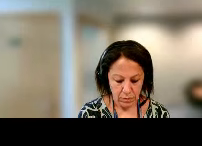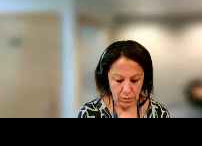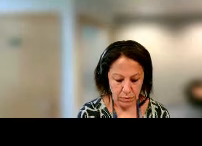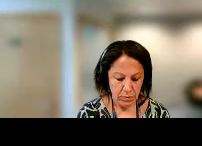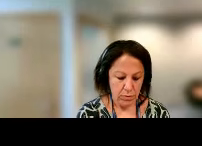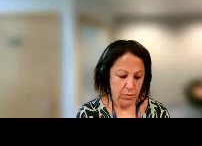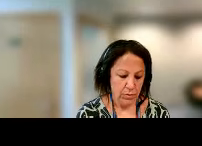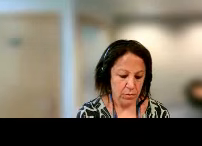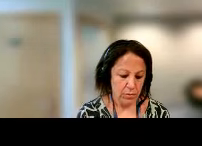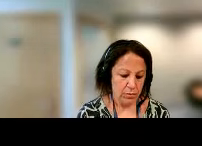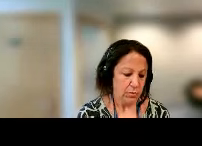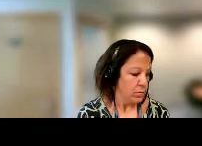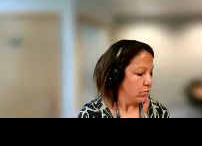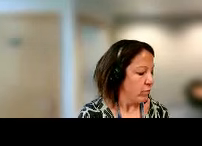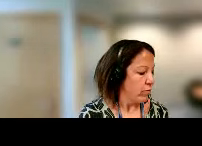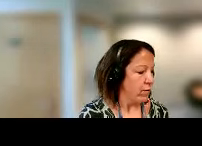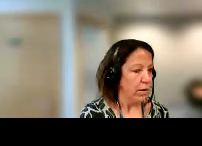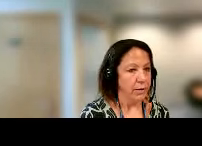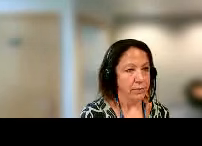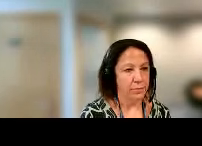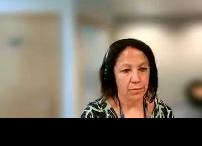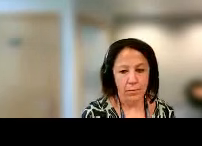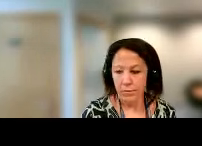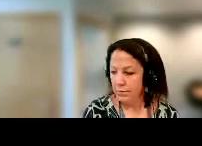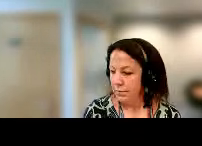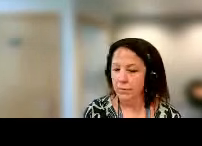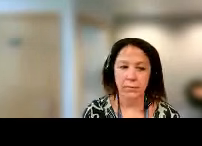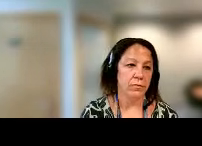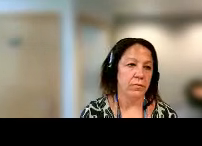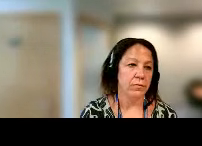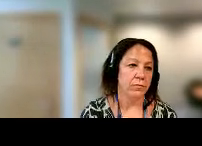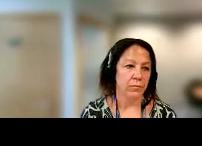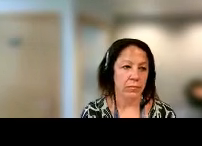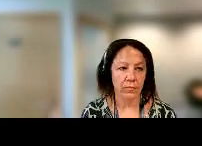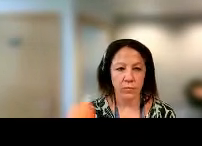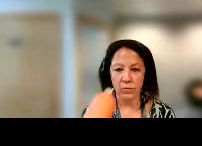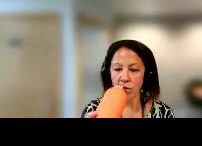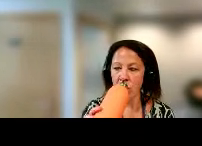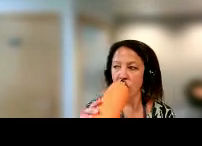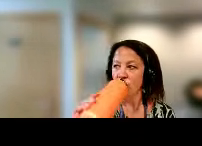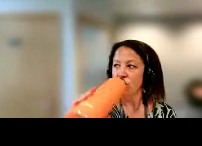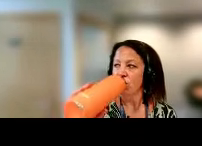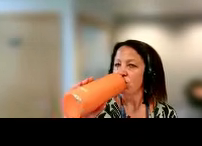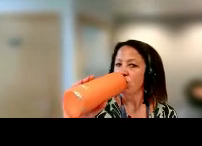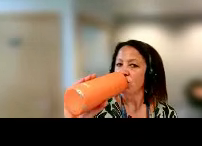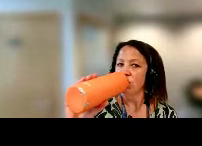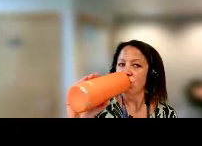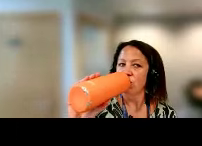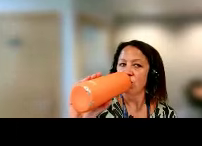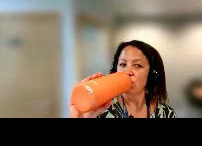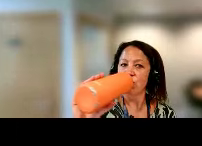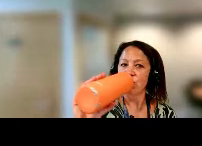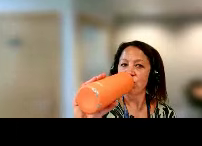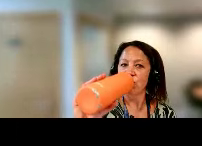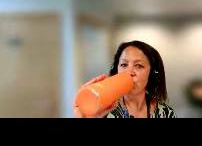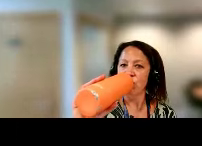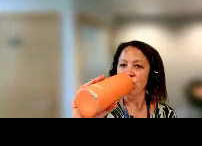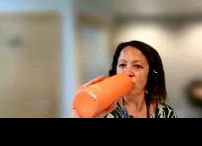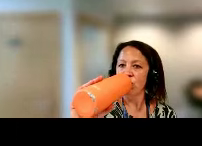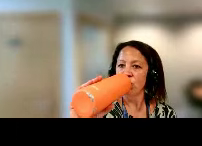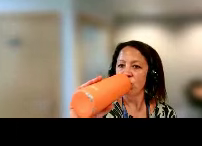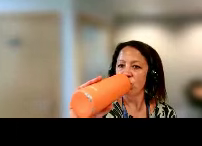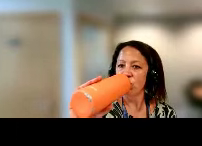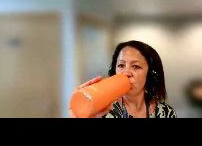last year. So this is a space for critical work around gender, sex, and sexuality data. It's a hub for